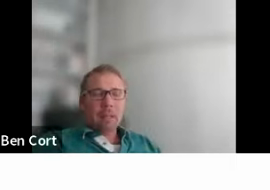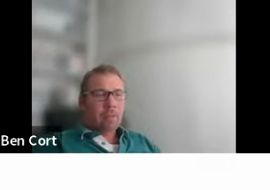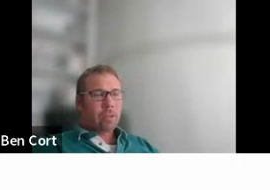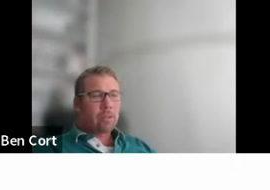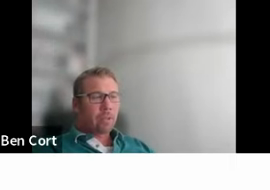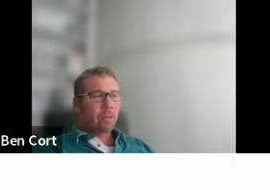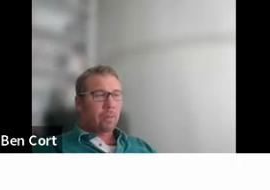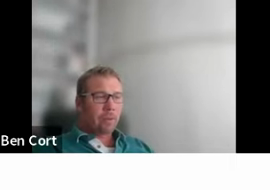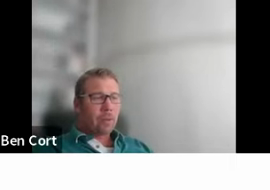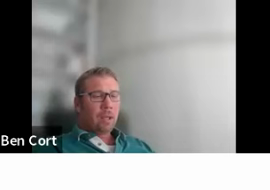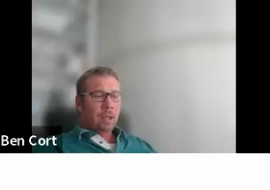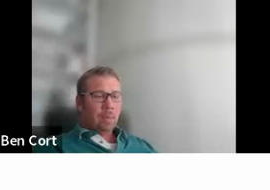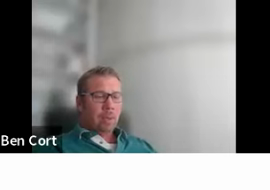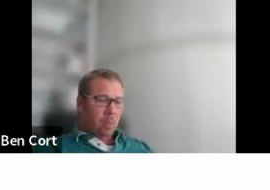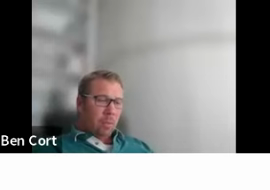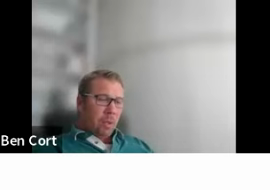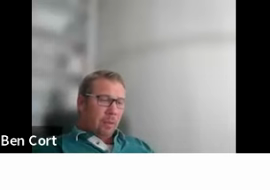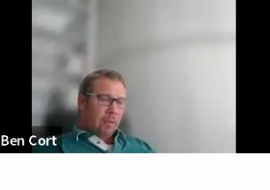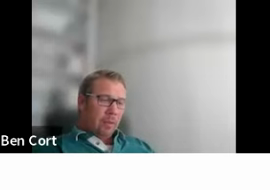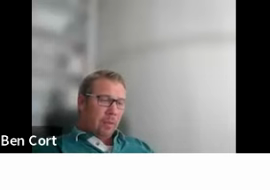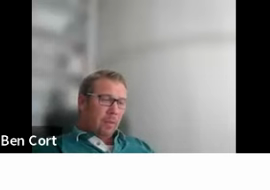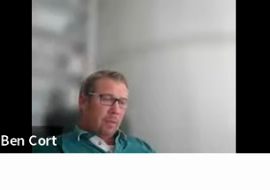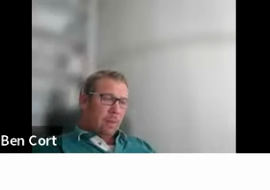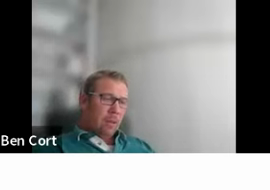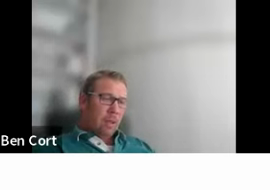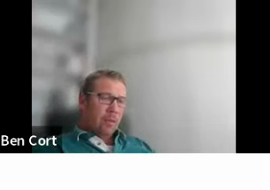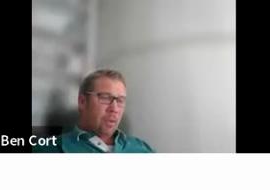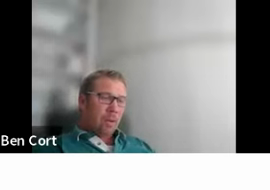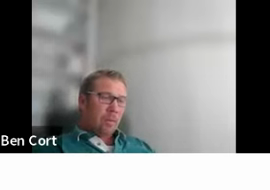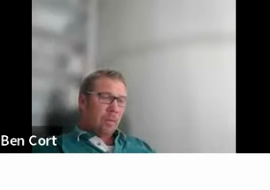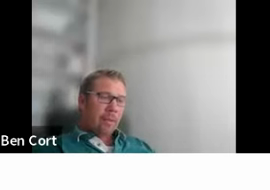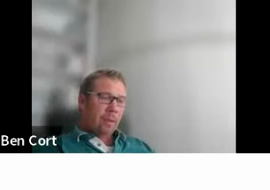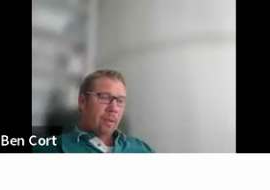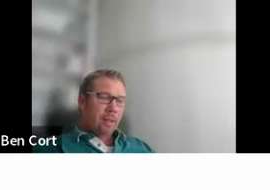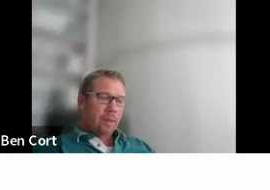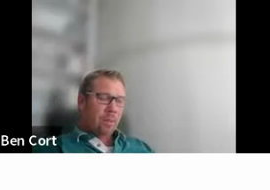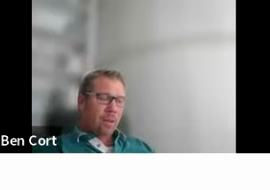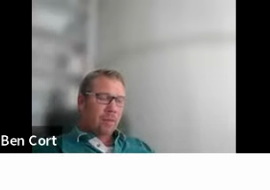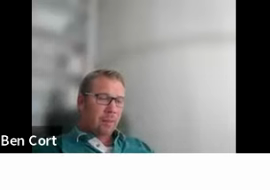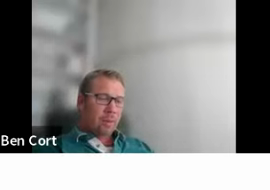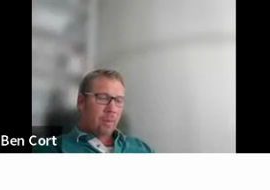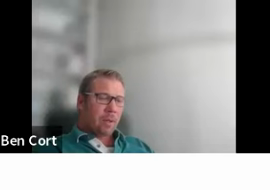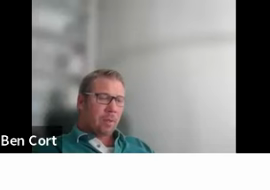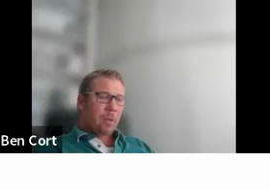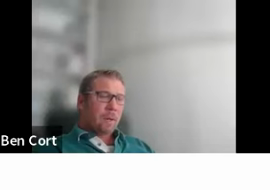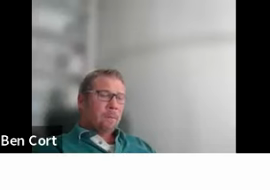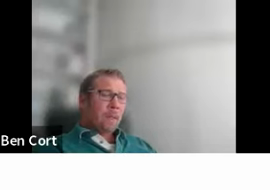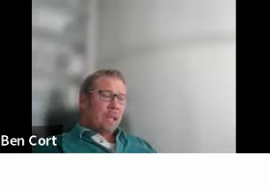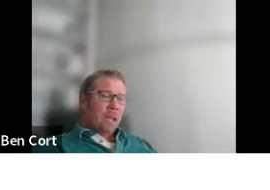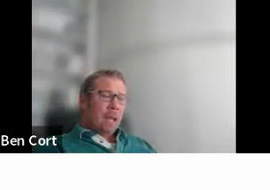have these conversations with people because a loved one saw something I did or read something or